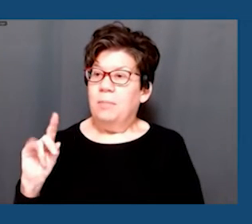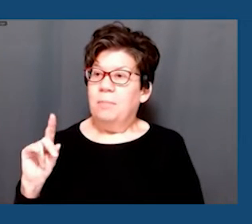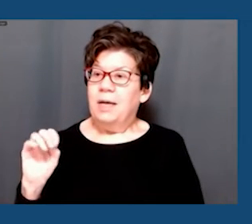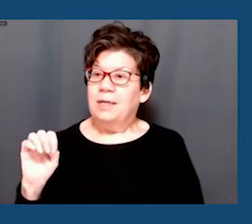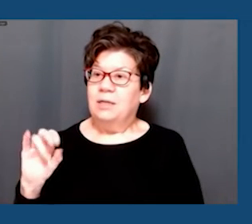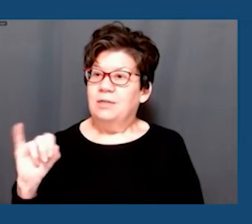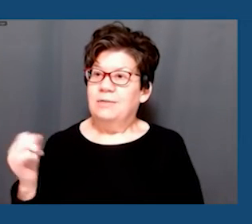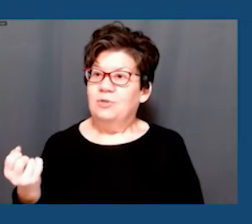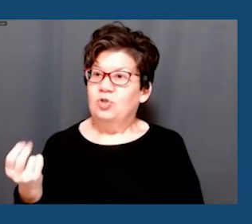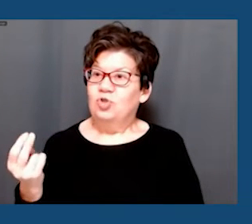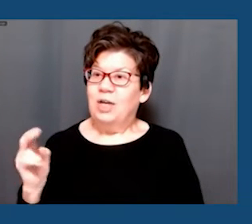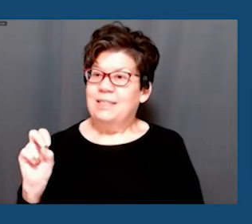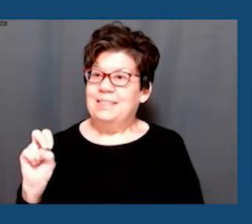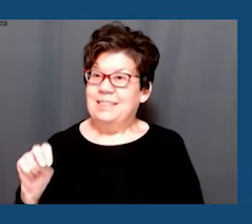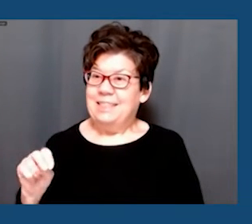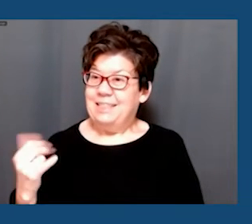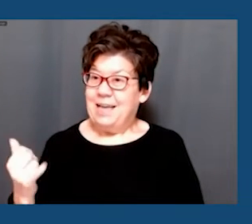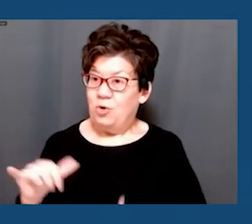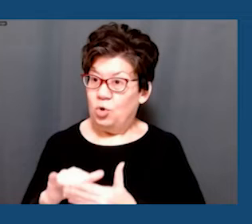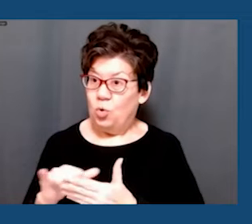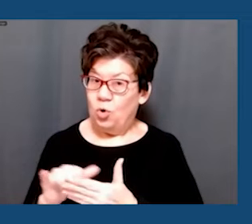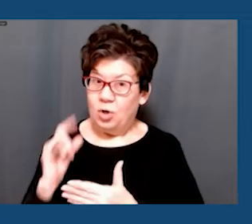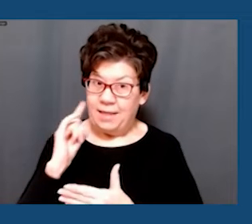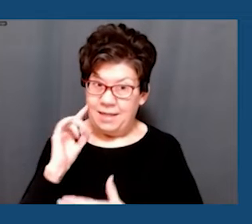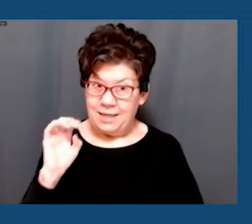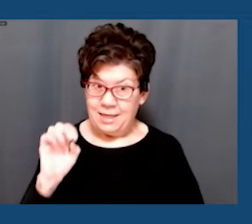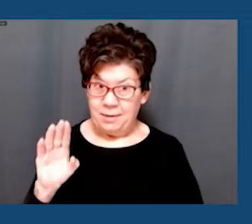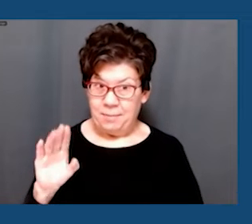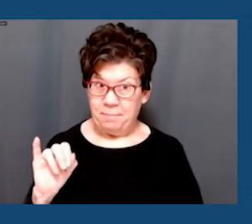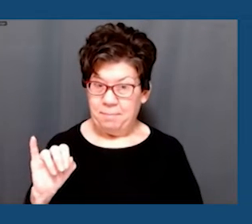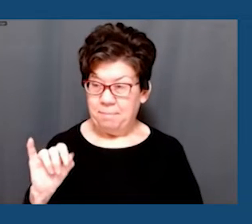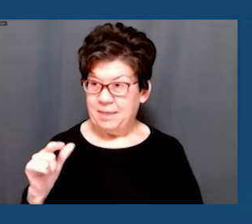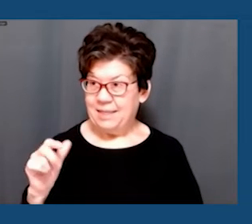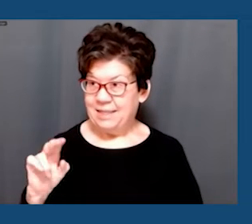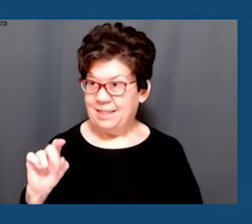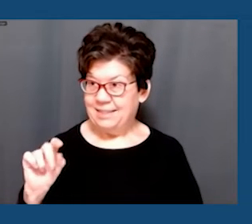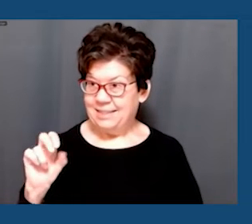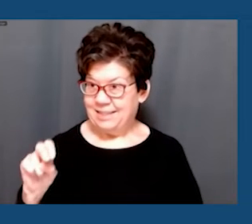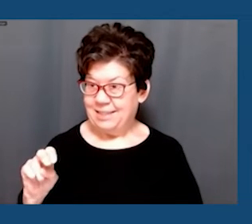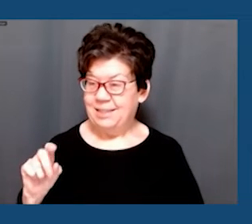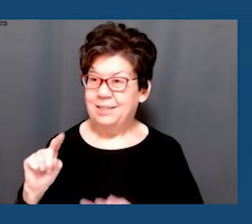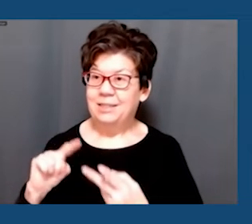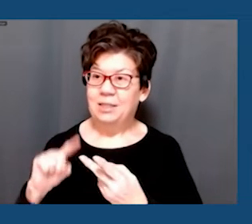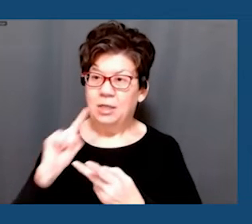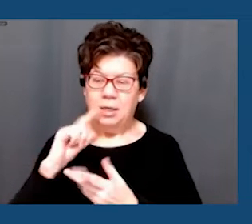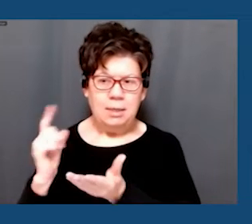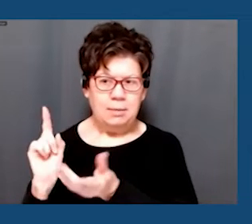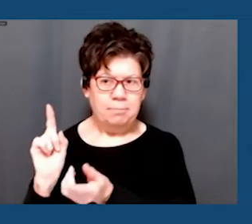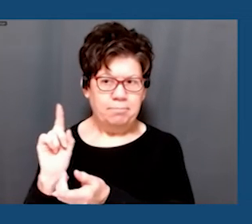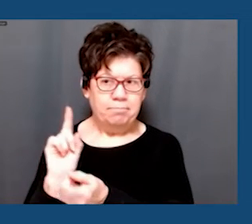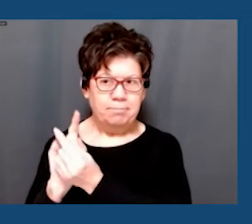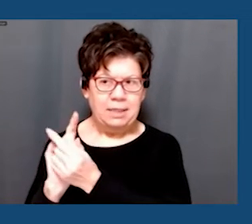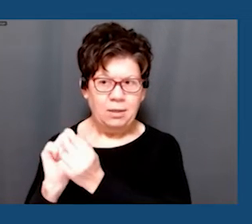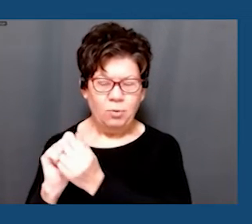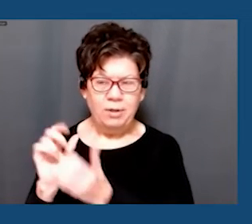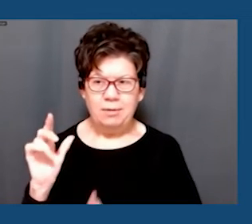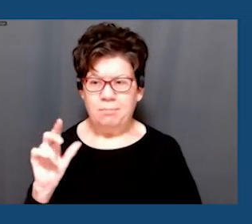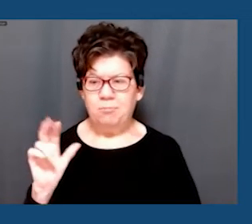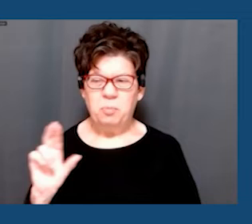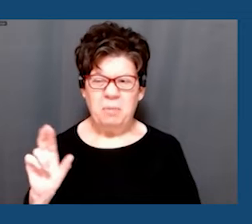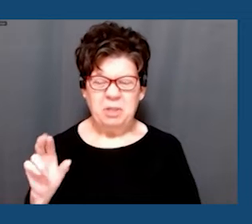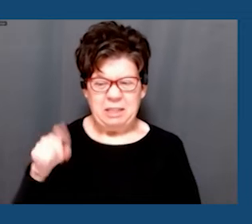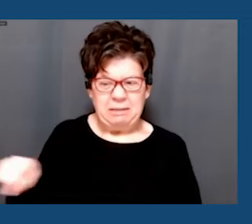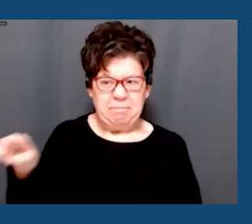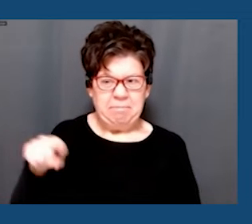today. I believe he's going to be in Binghamton and Utica meeting with some incumbent House Republicans. I'm very curious, though, just about the role